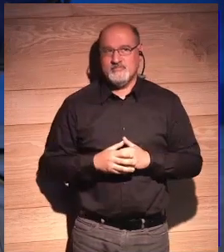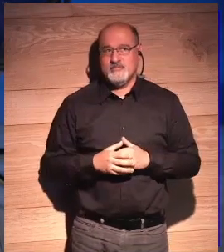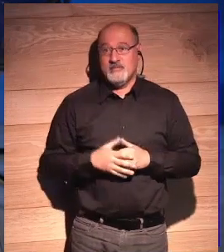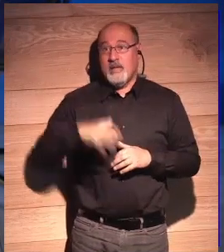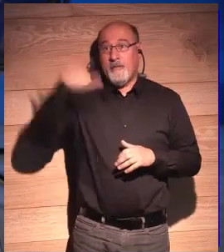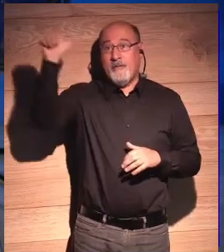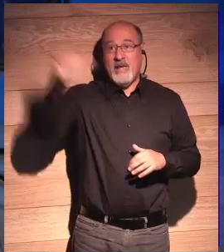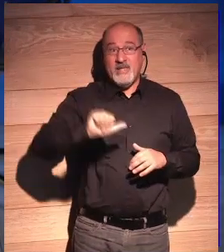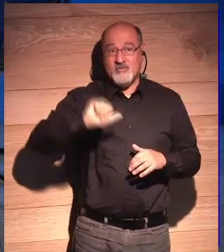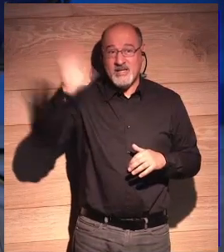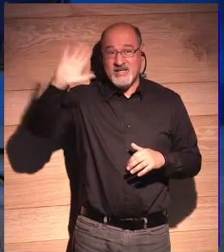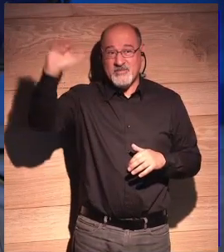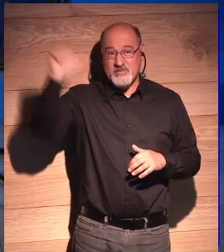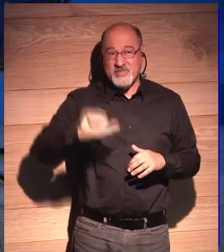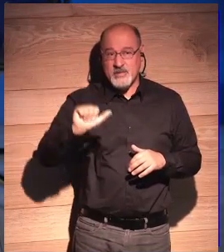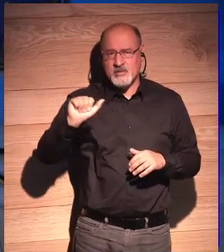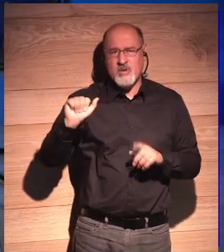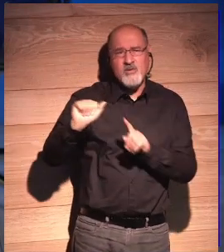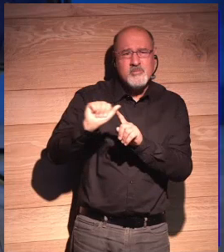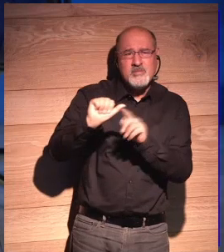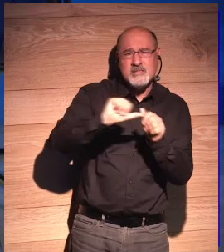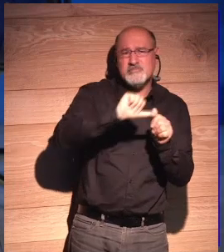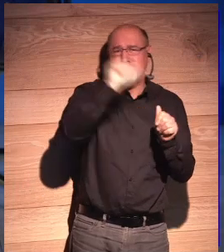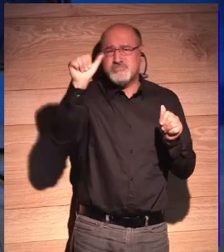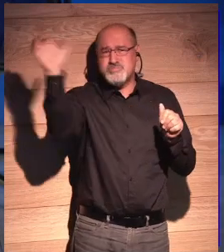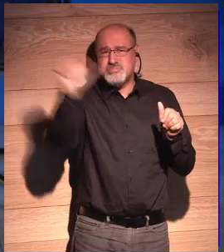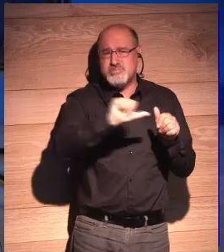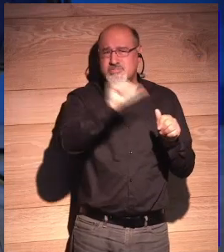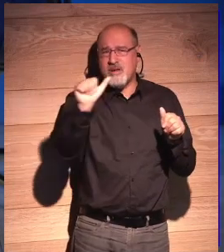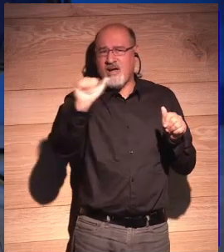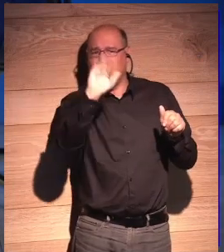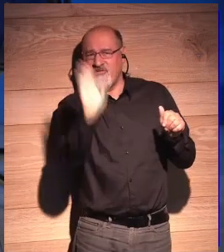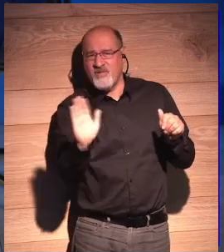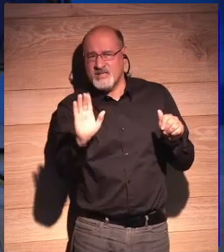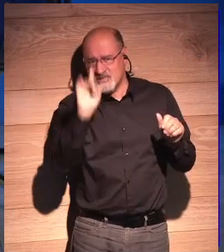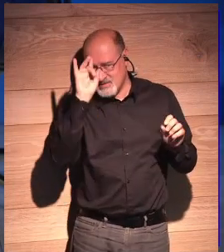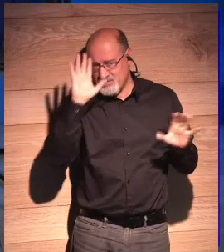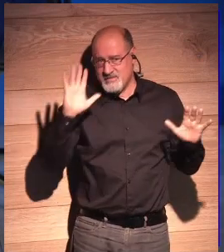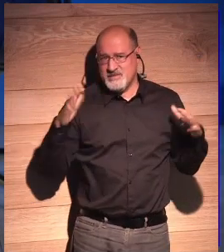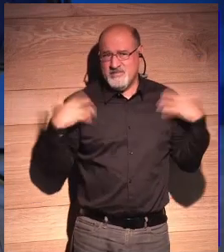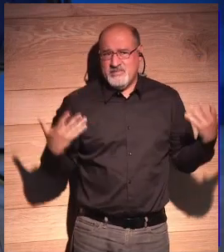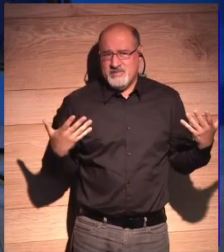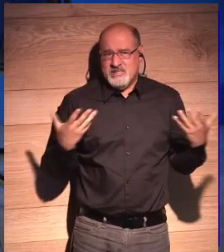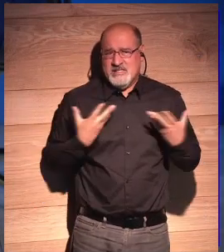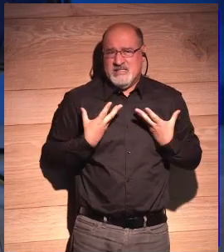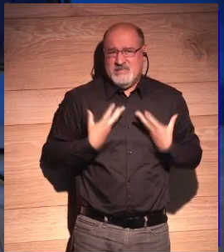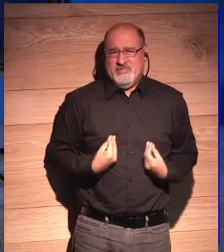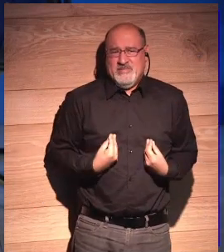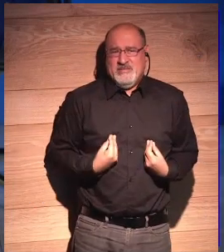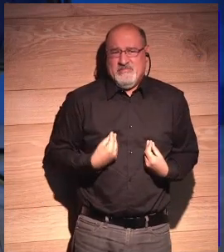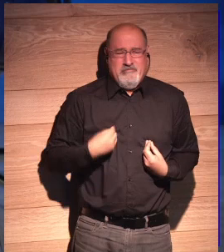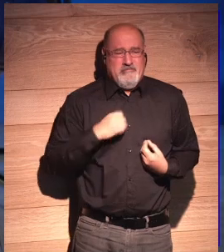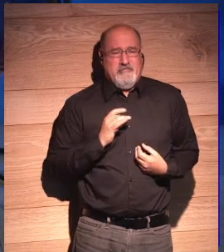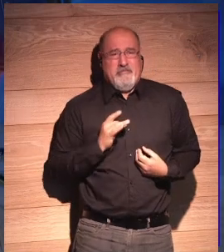Creo que la película, recuerdo que el final era sorprendentemente más depresivo que el del